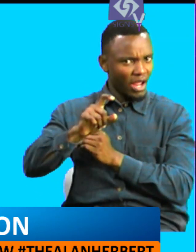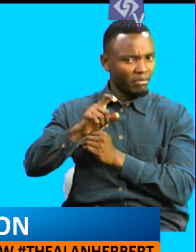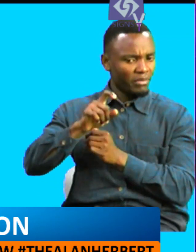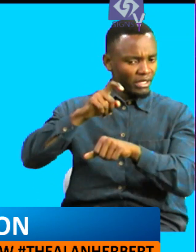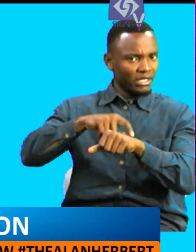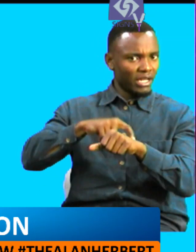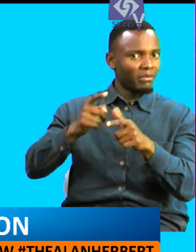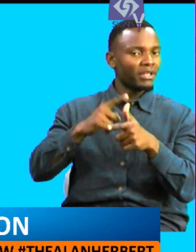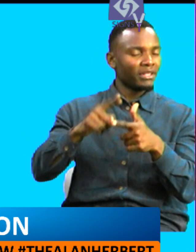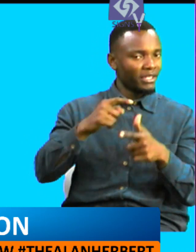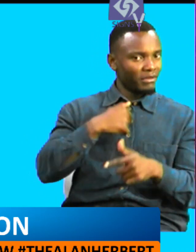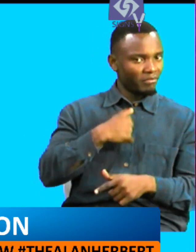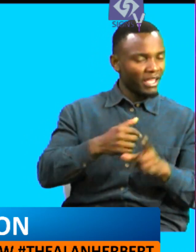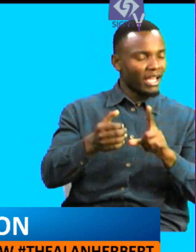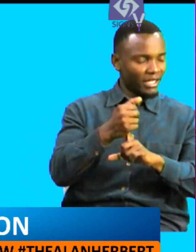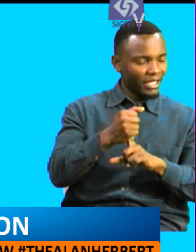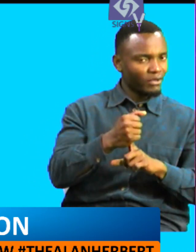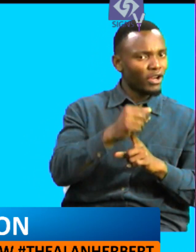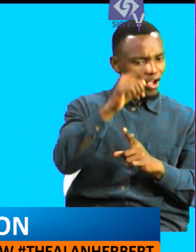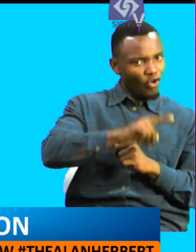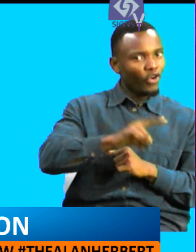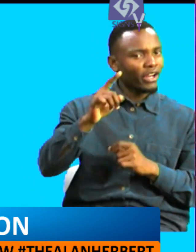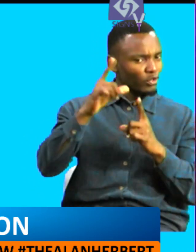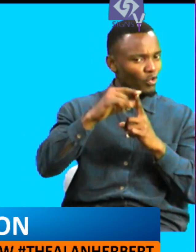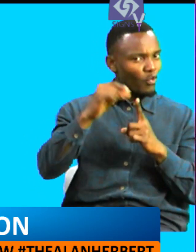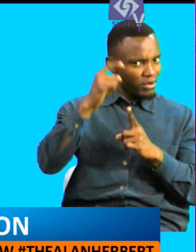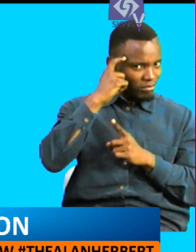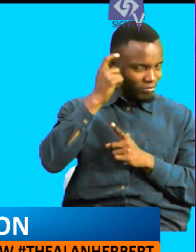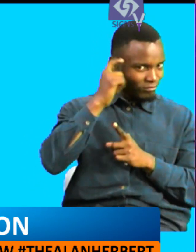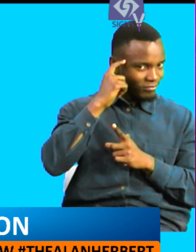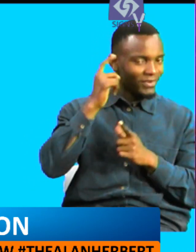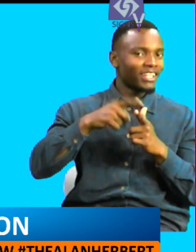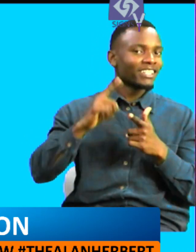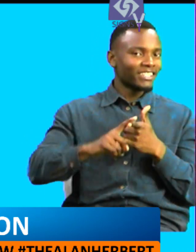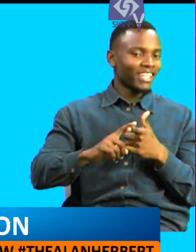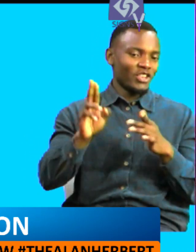time for me to find words in my head to